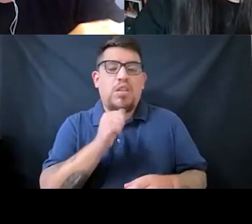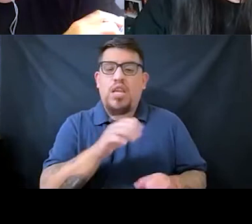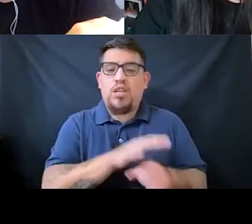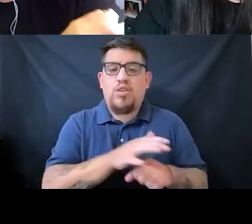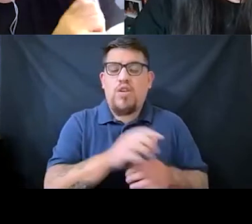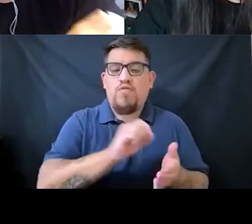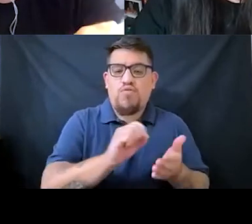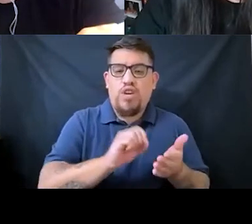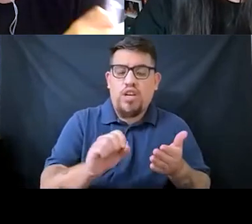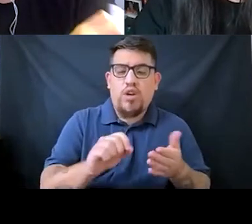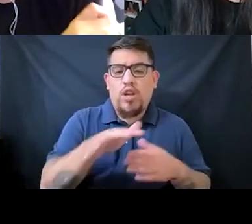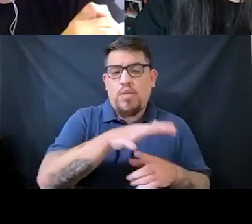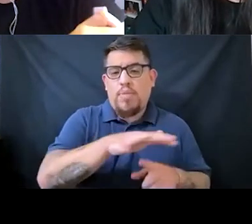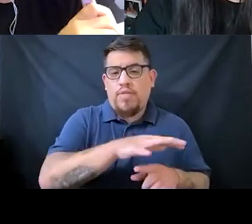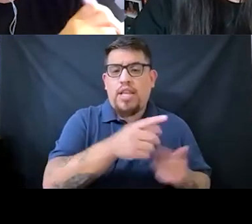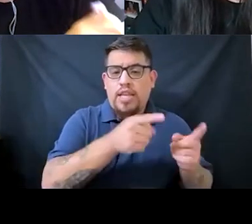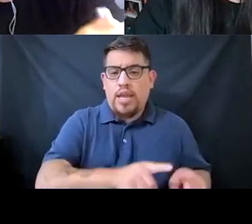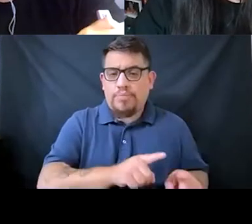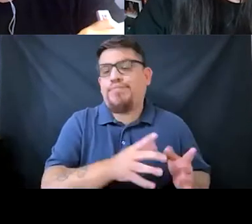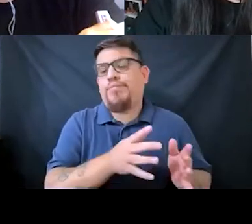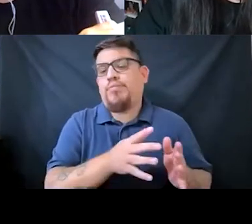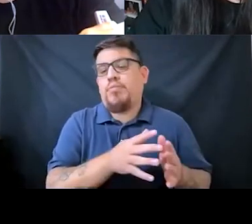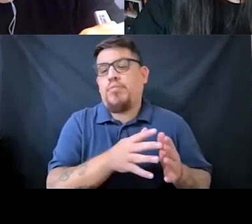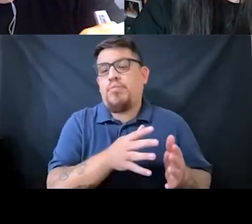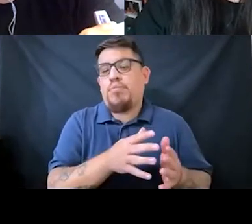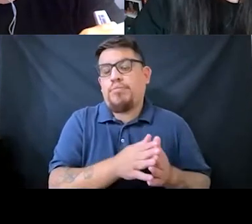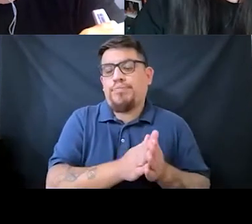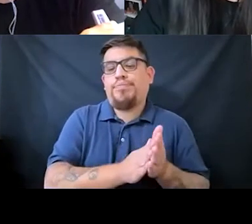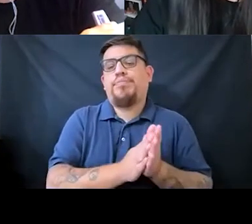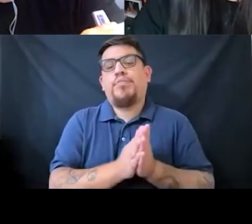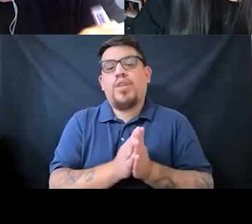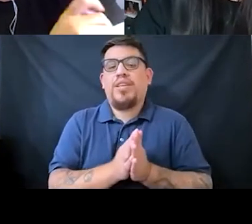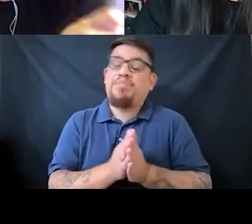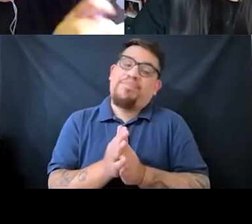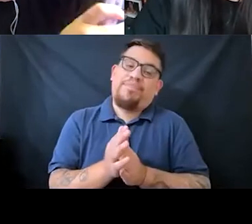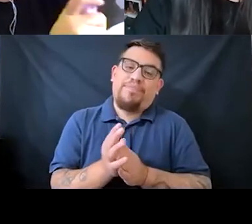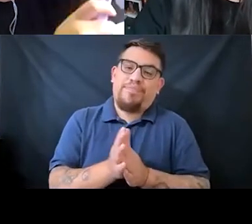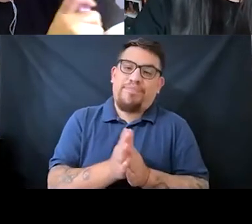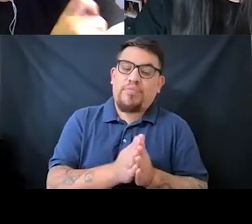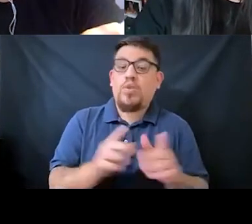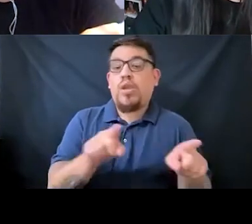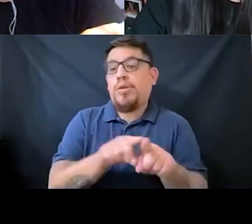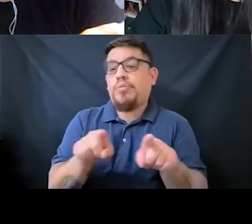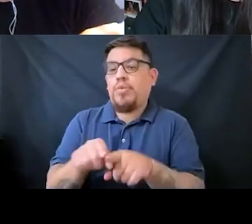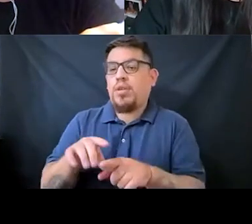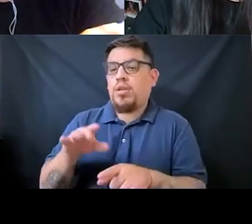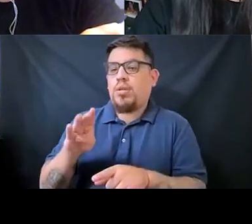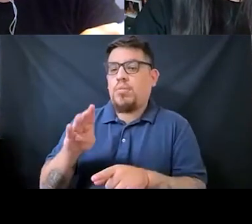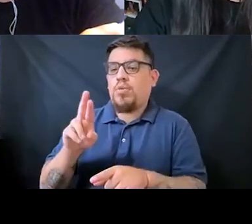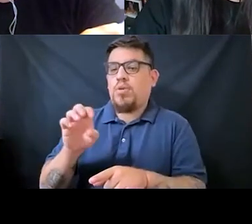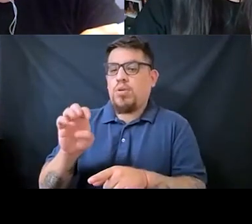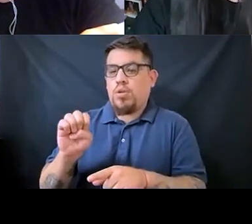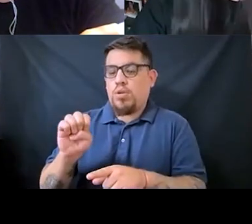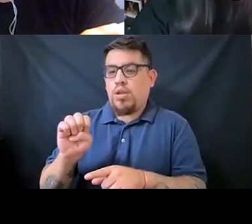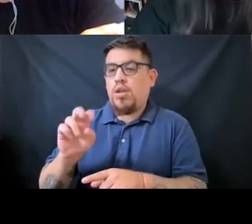that happening, and they would like to be the one who does it. So I don't know. Mm-hmm. That's what I think. And I'd also recommend Vermont Studio